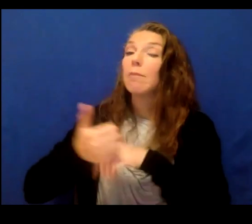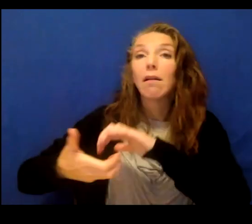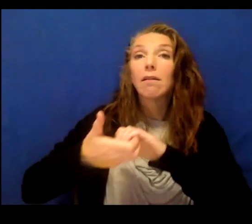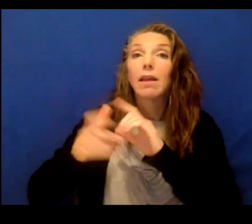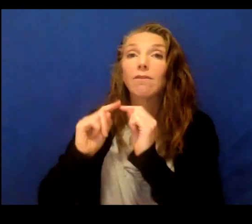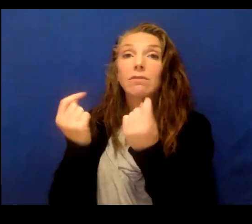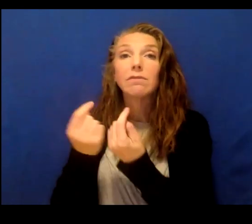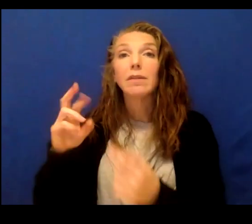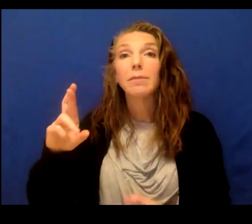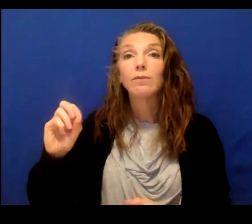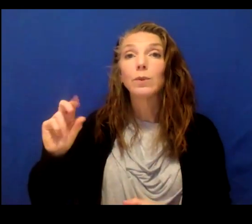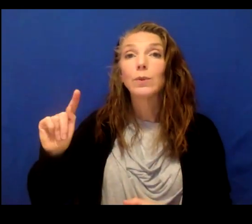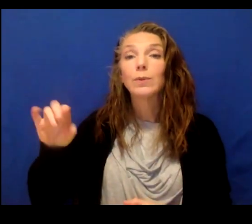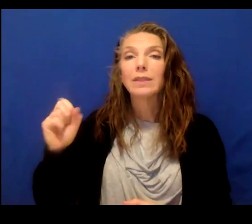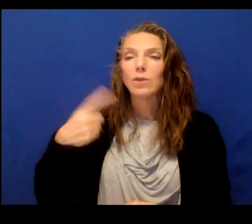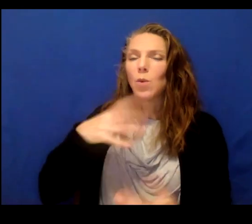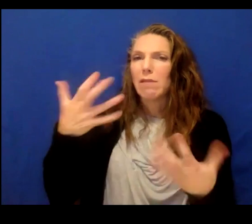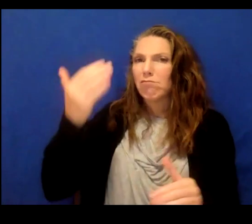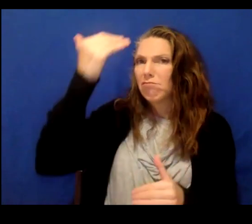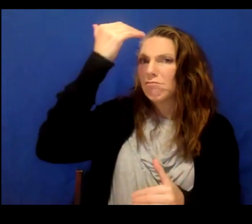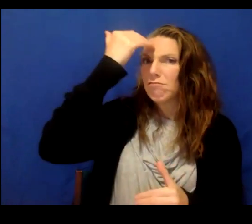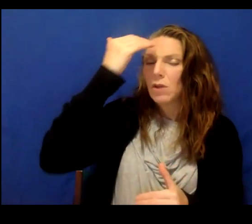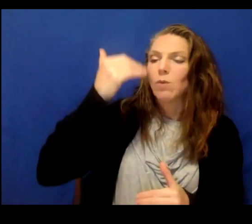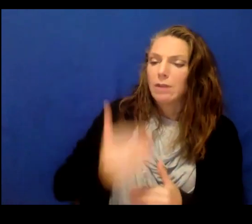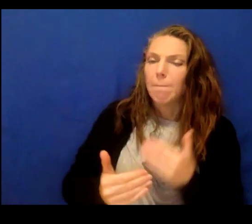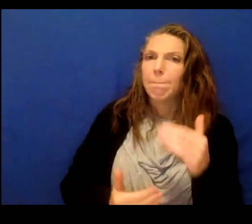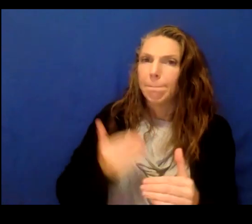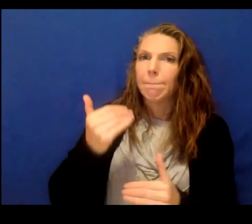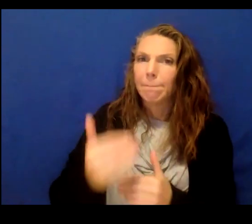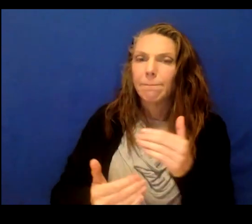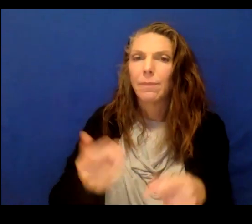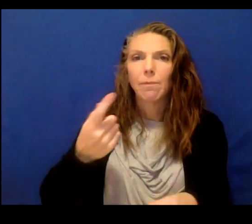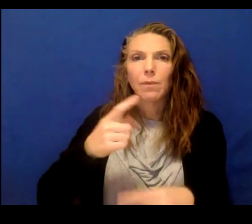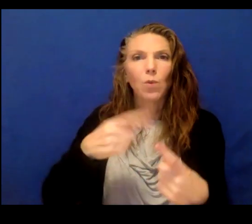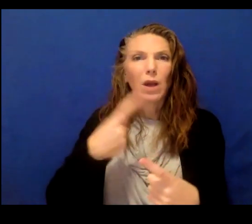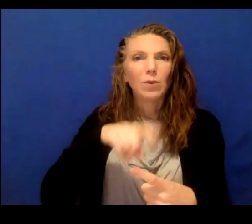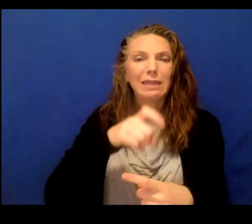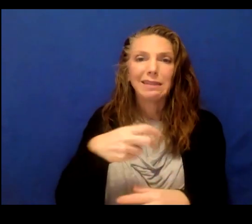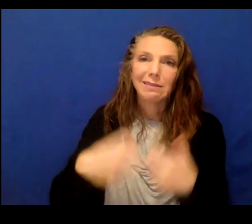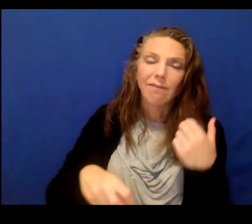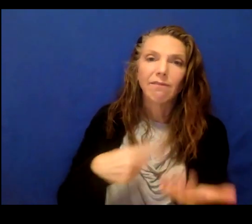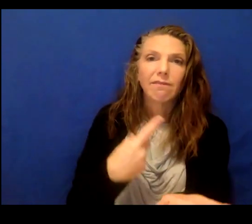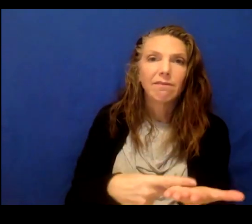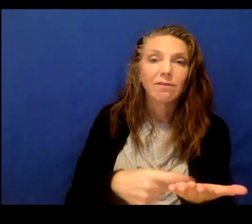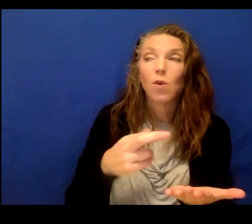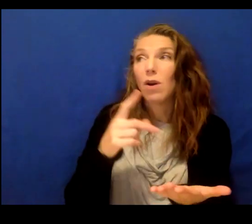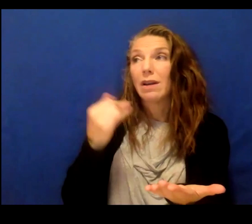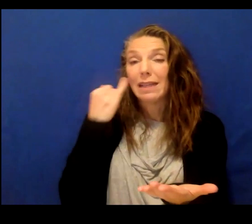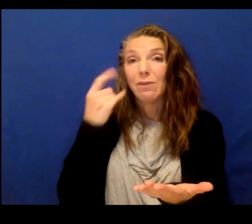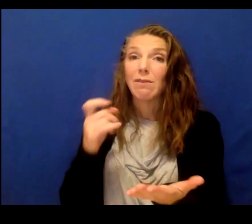teaming routines. So we knew kind of steps to follow when we had to have a hard conversation or even request